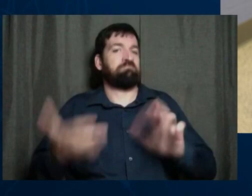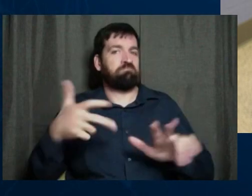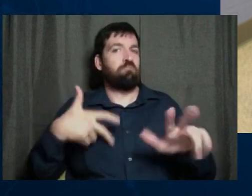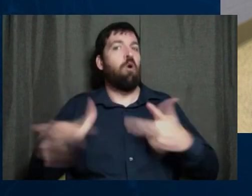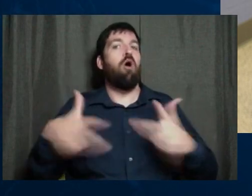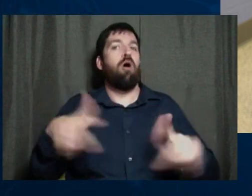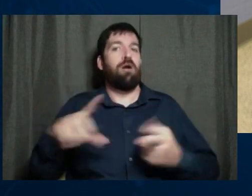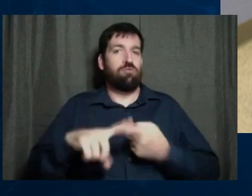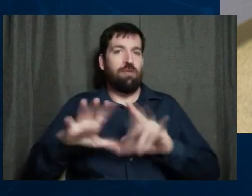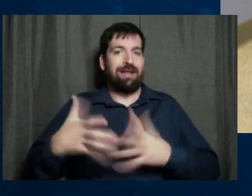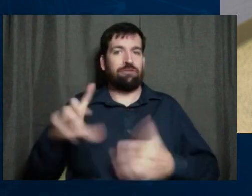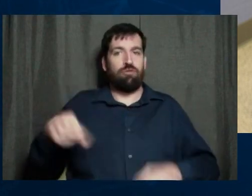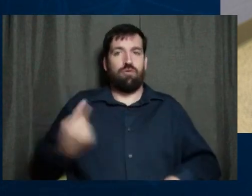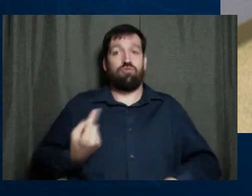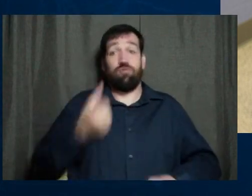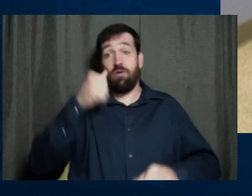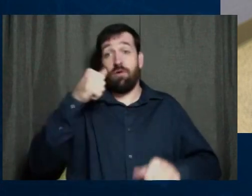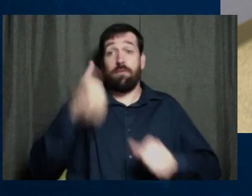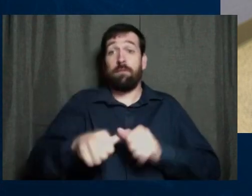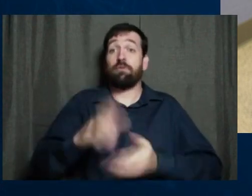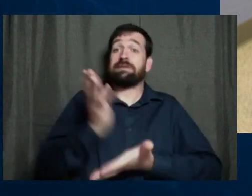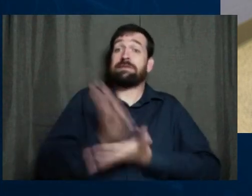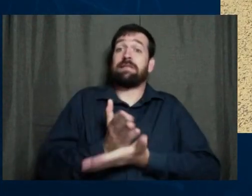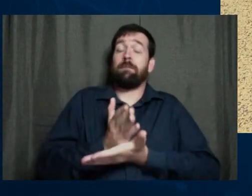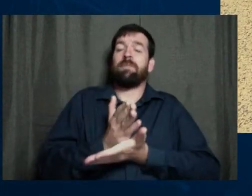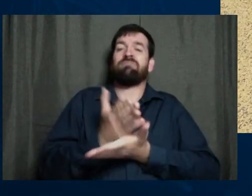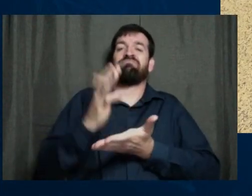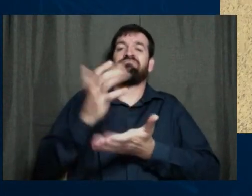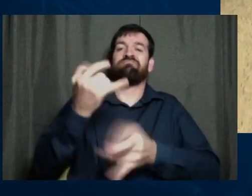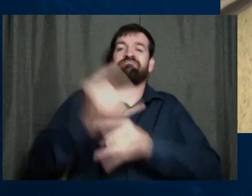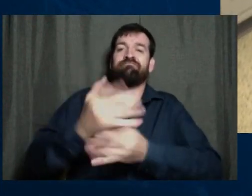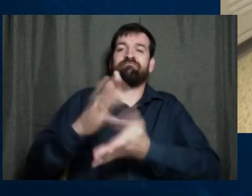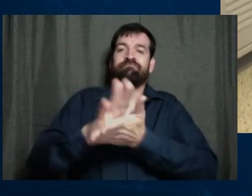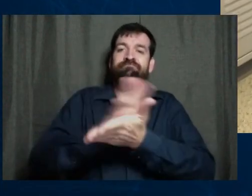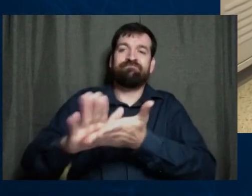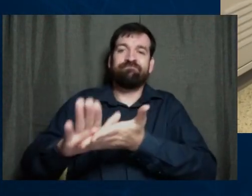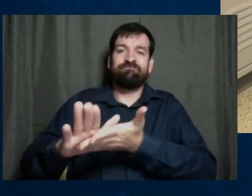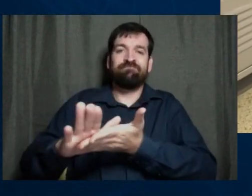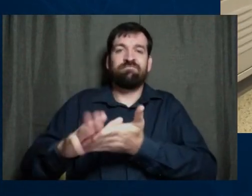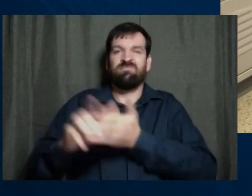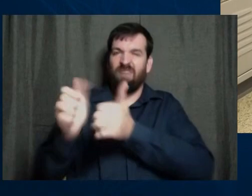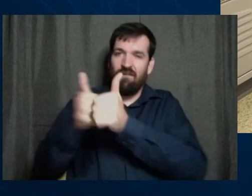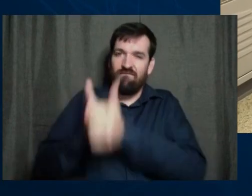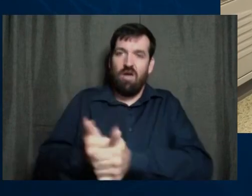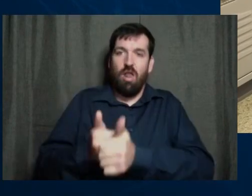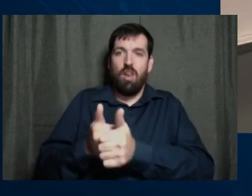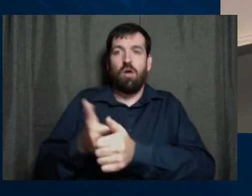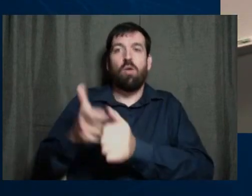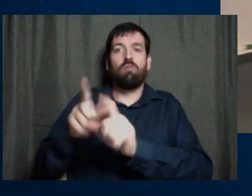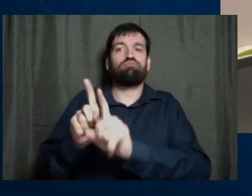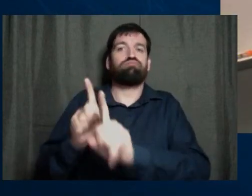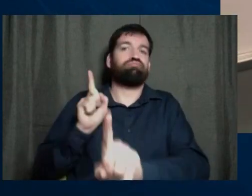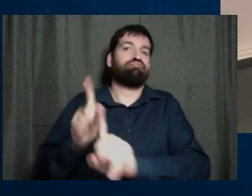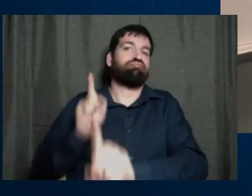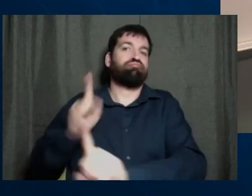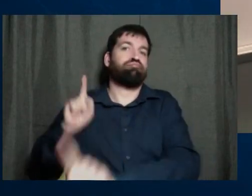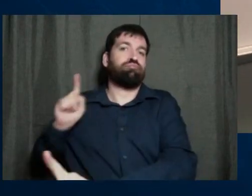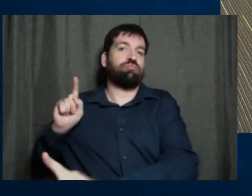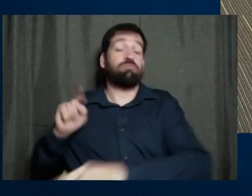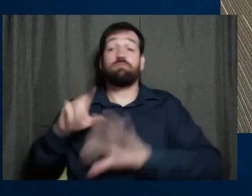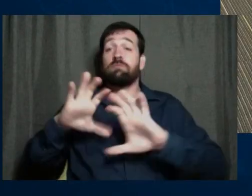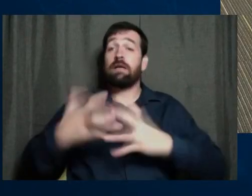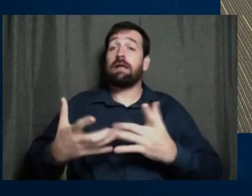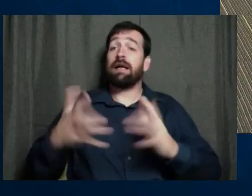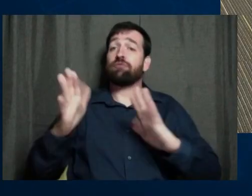alone. Remember to stop by the hand sanitizing station. Follow the signs and keep your distance. Your classroom might look